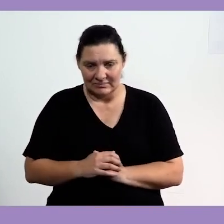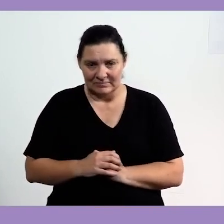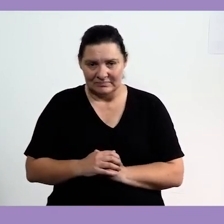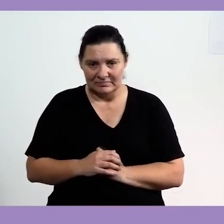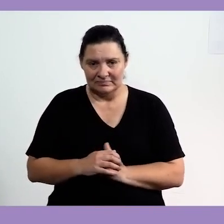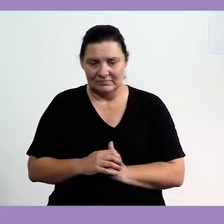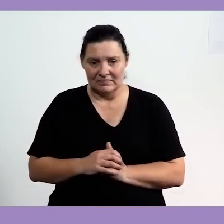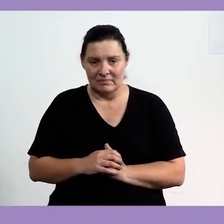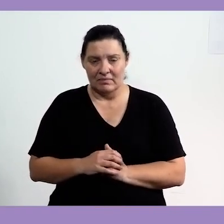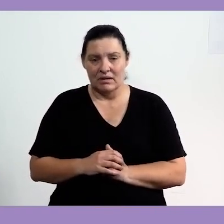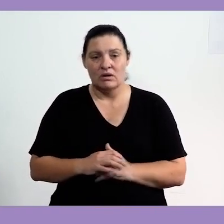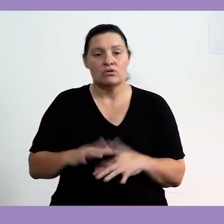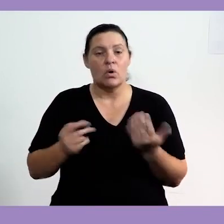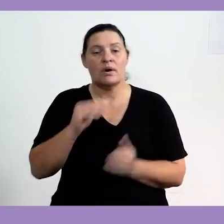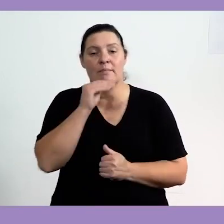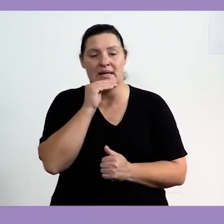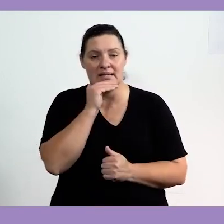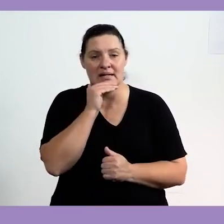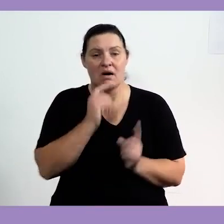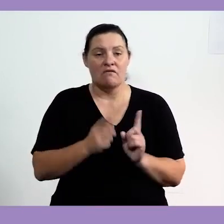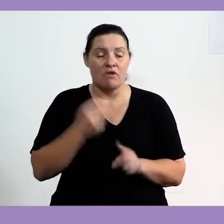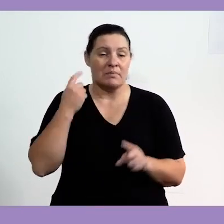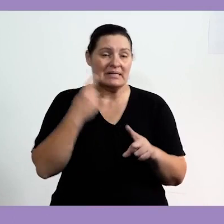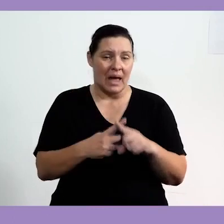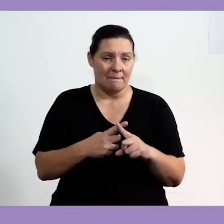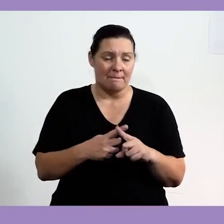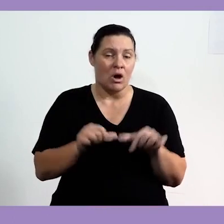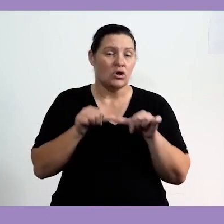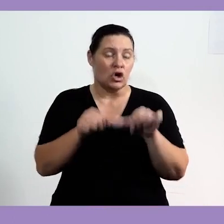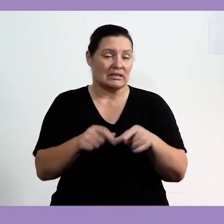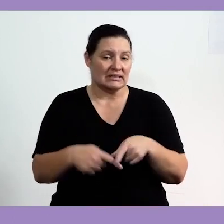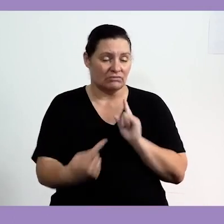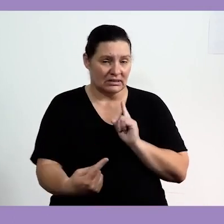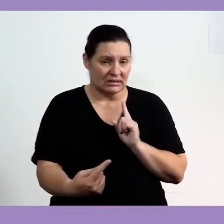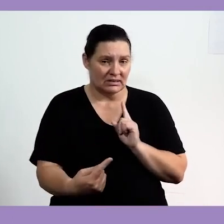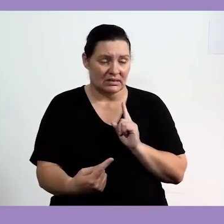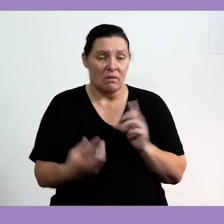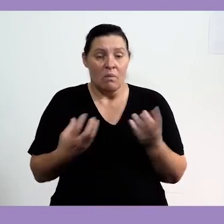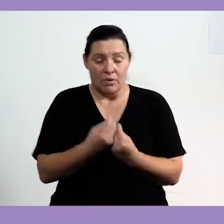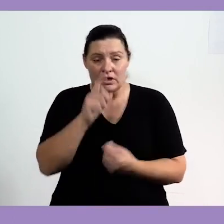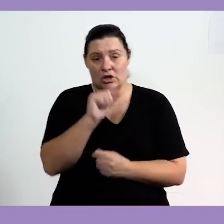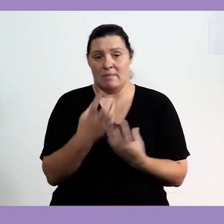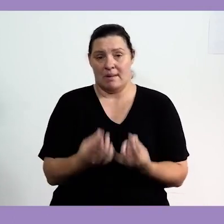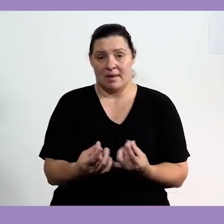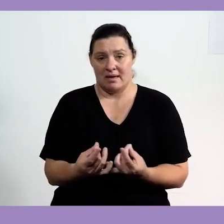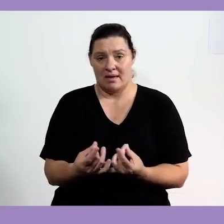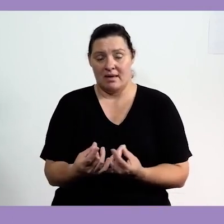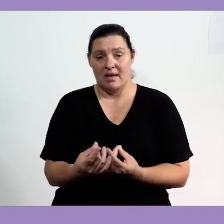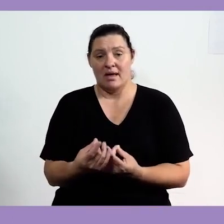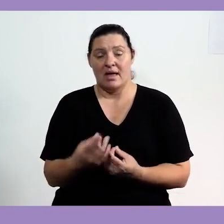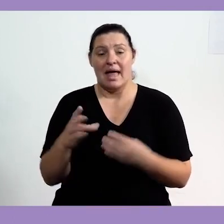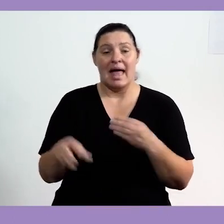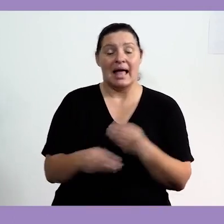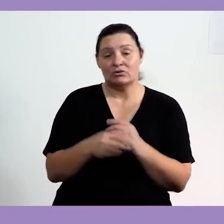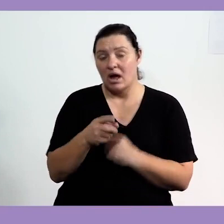to subtract 3. So it means that from multiplying the constant difference with the term number,